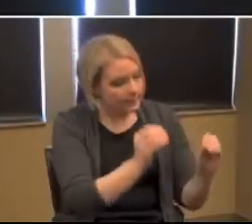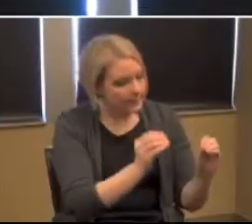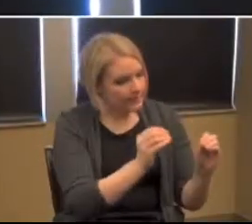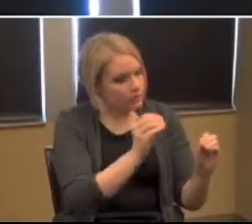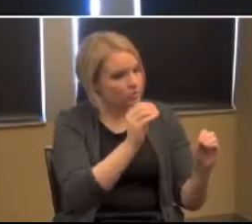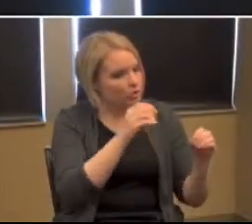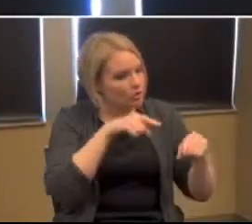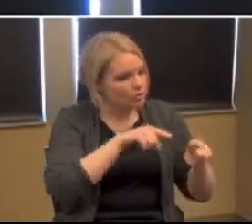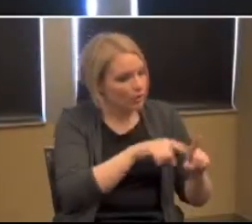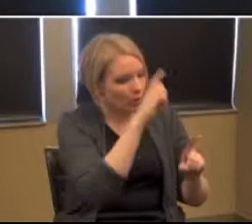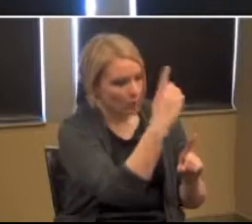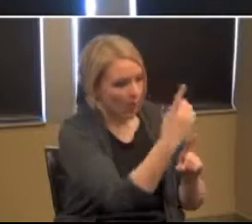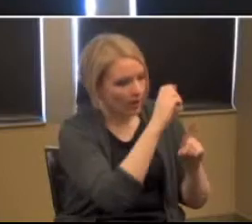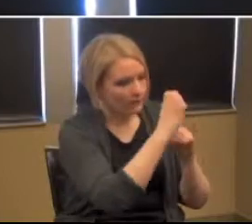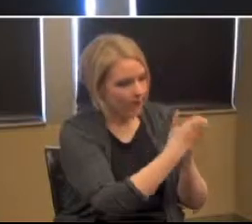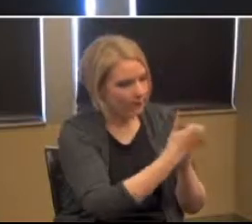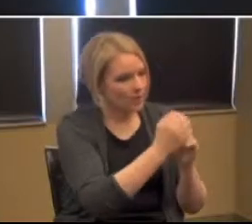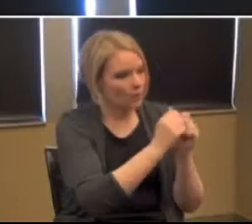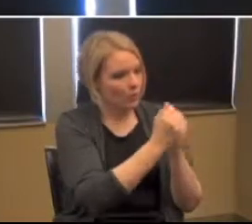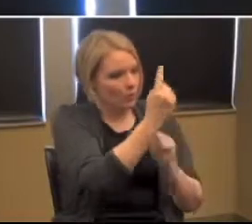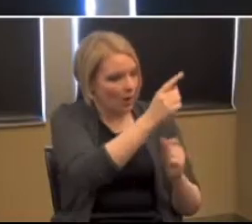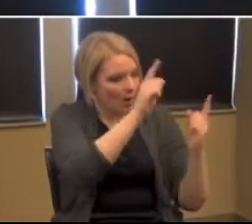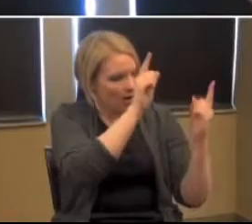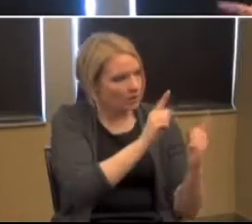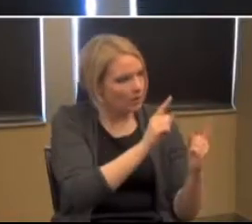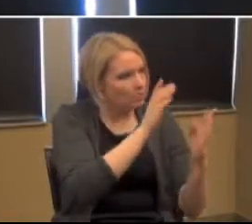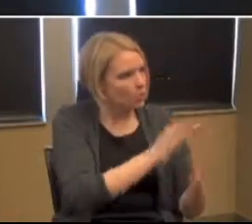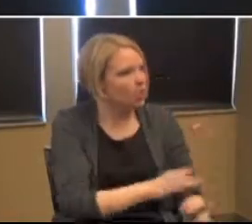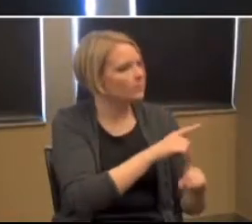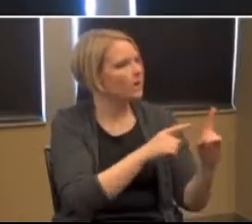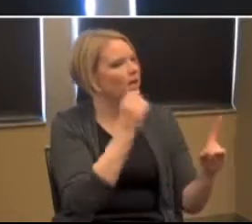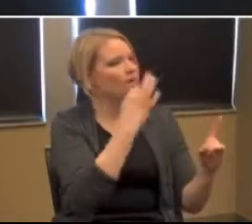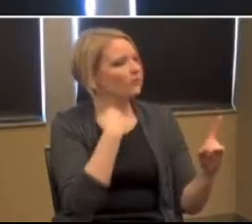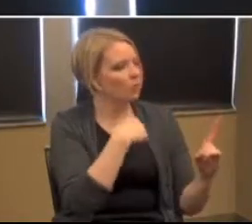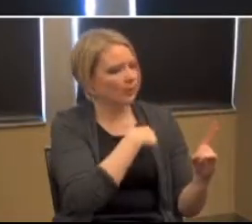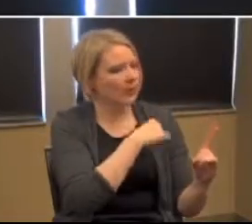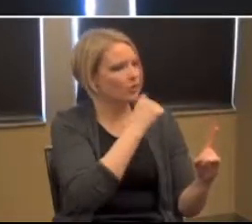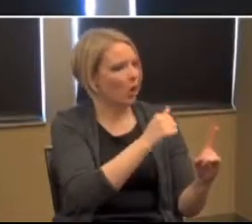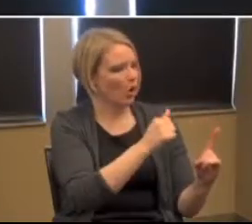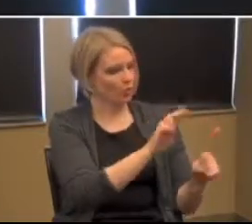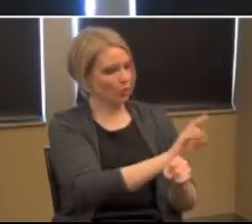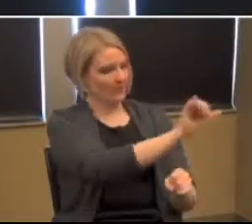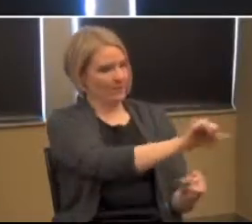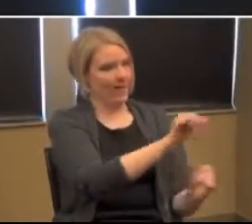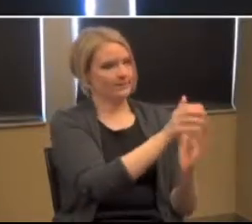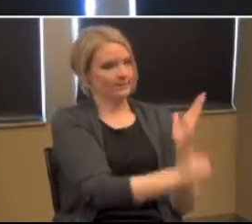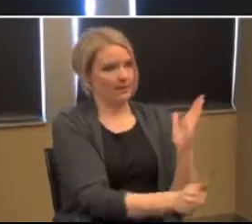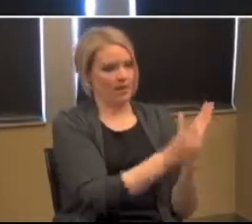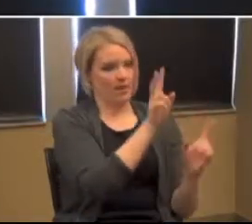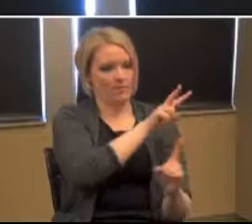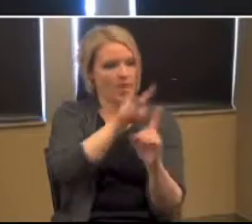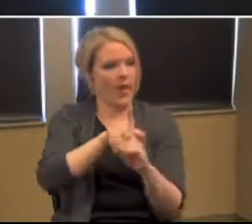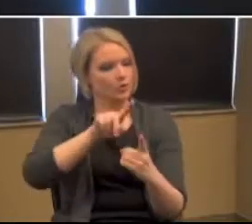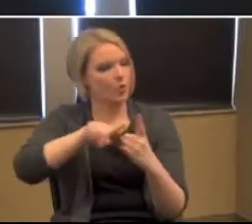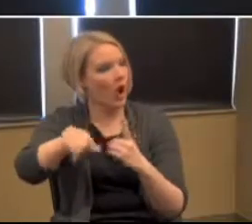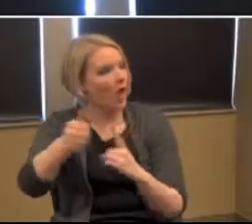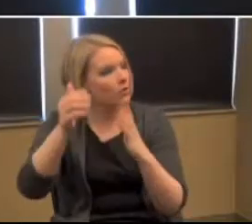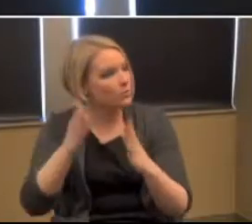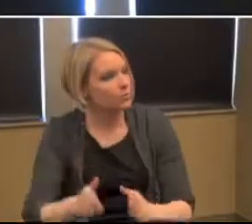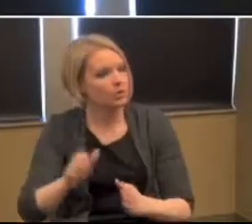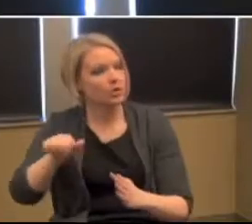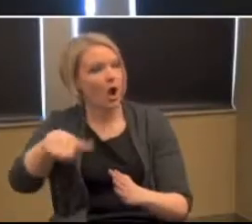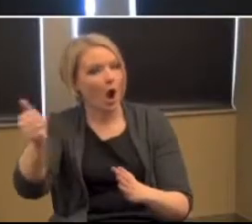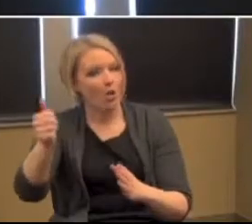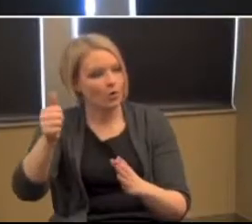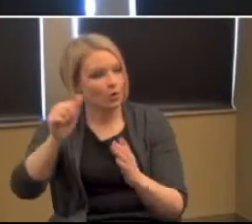environment with one person, but if we don't plan how that skill is going to be used with a different person in a different setting, if we